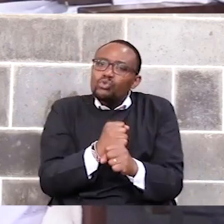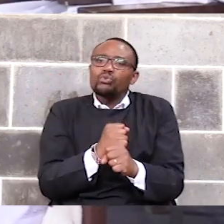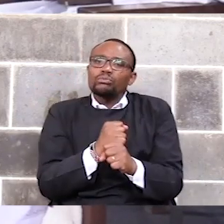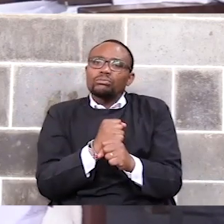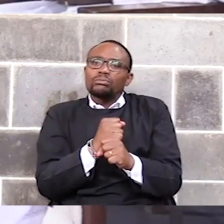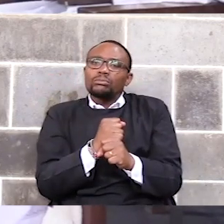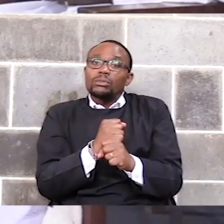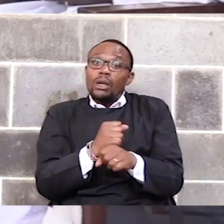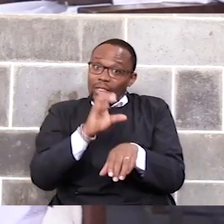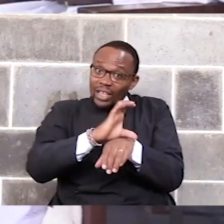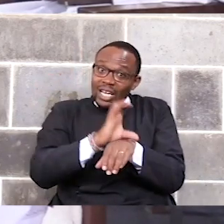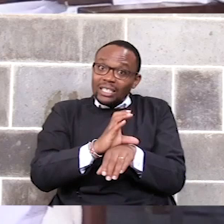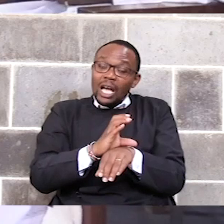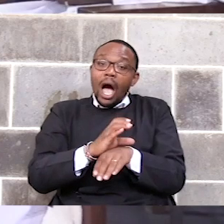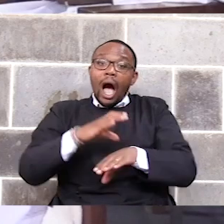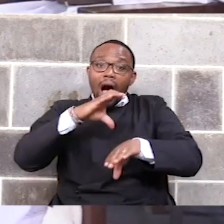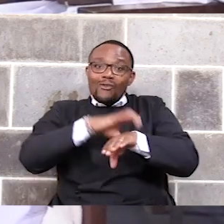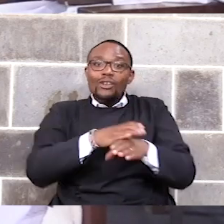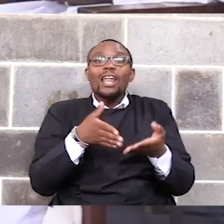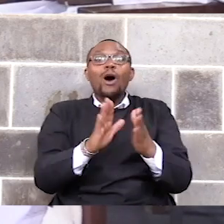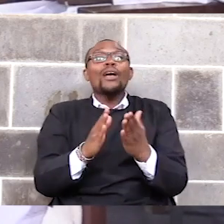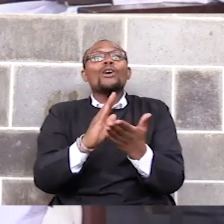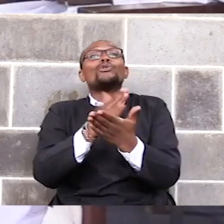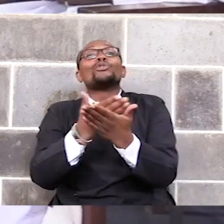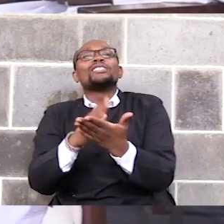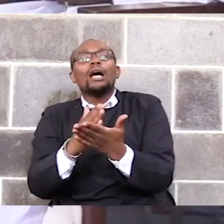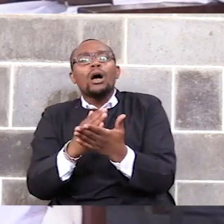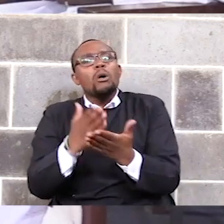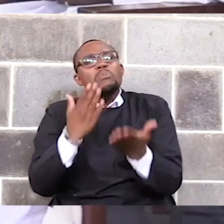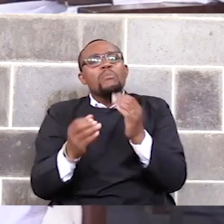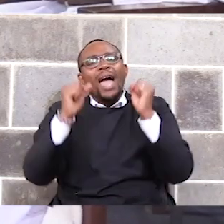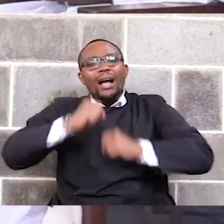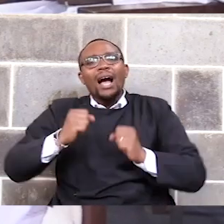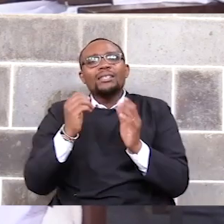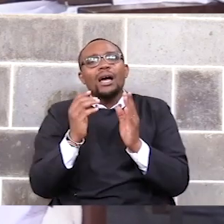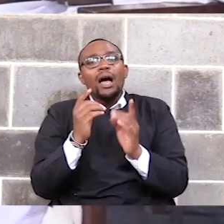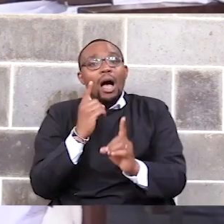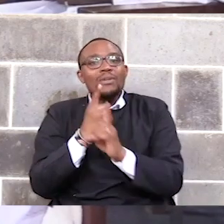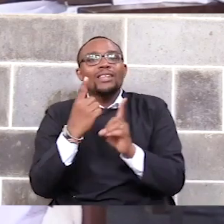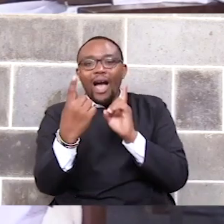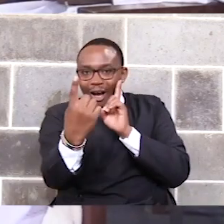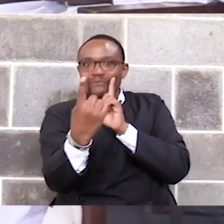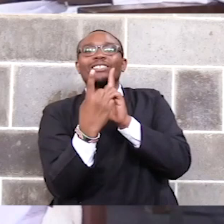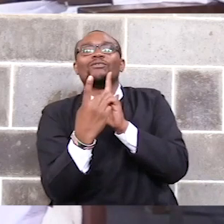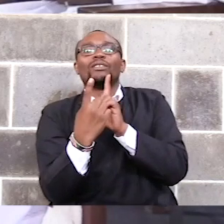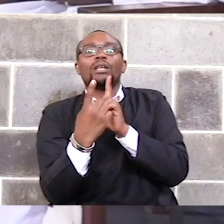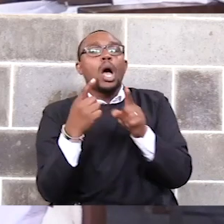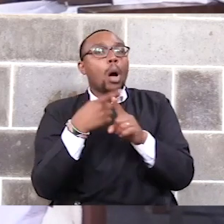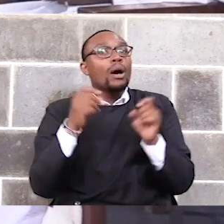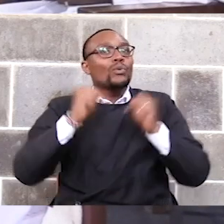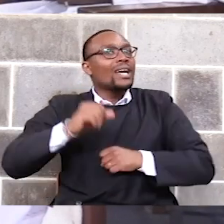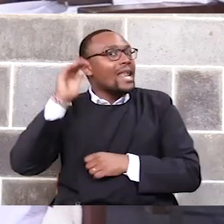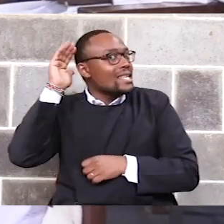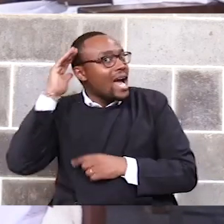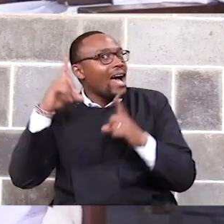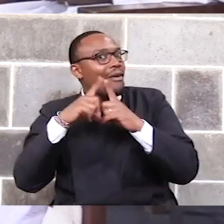found a platform that we can share with you. Even if we can't meet face to face, at least you can get to hear the word of God and be